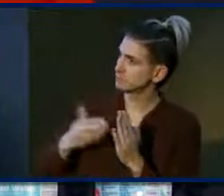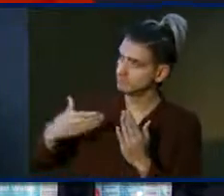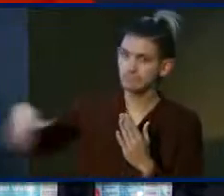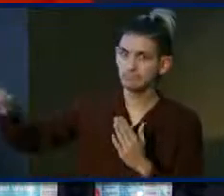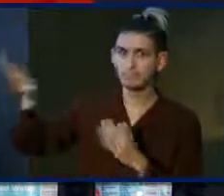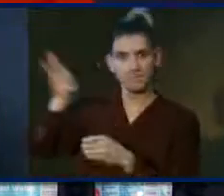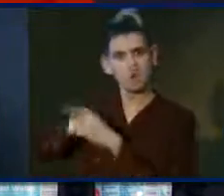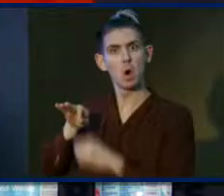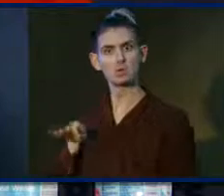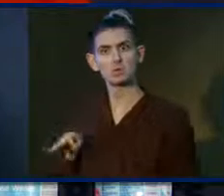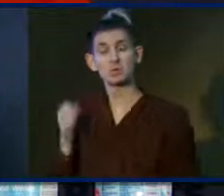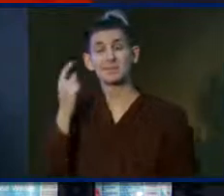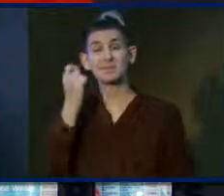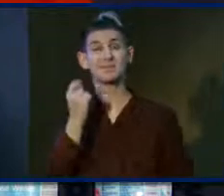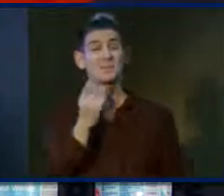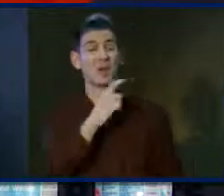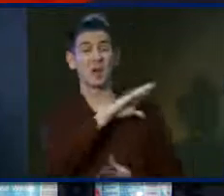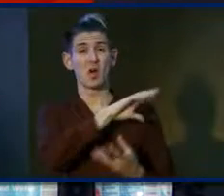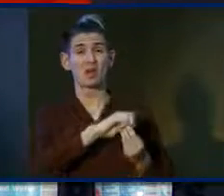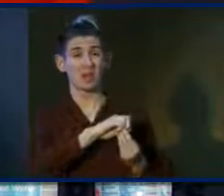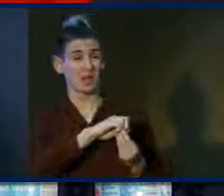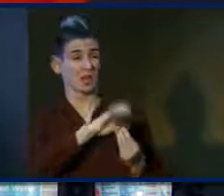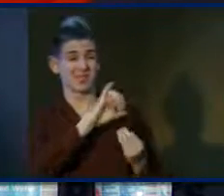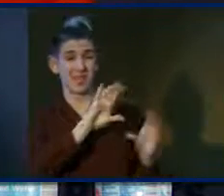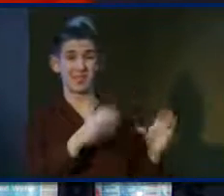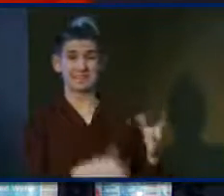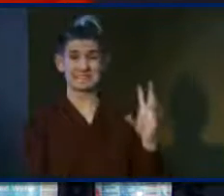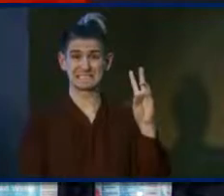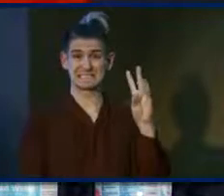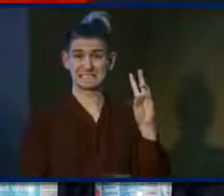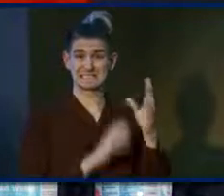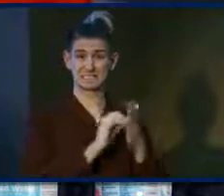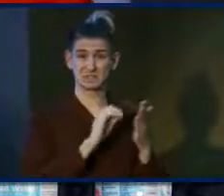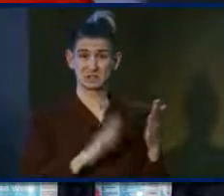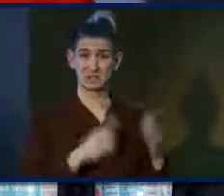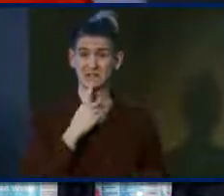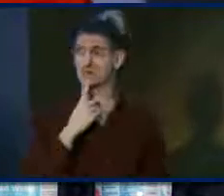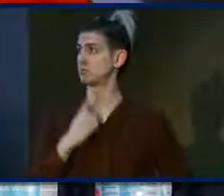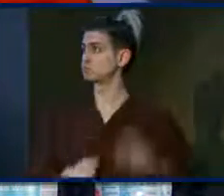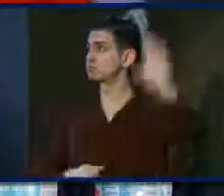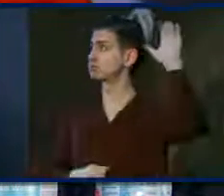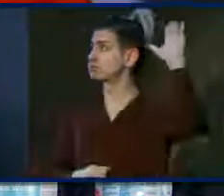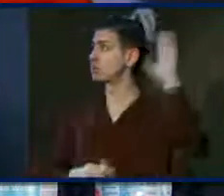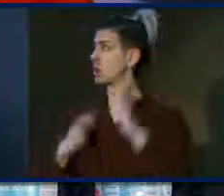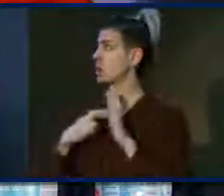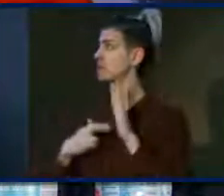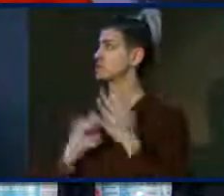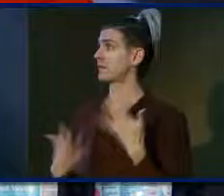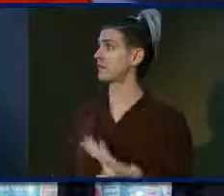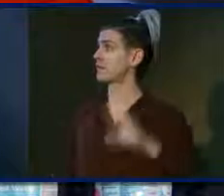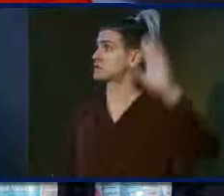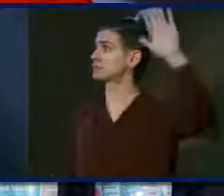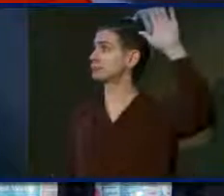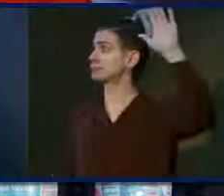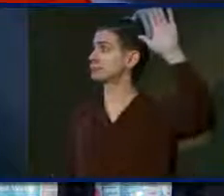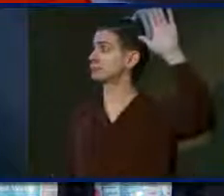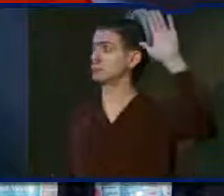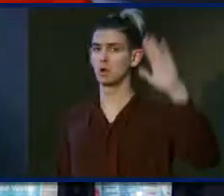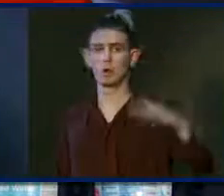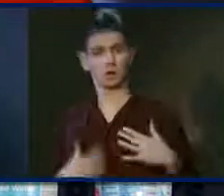that class that raised their hands and said they were already registered to vote. Now that, to